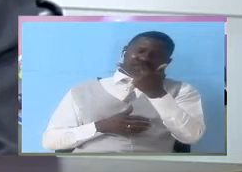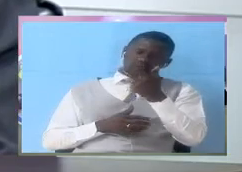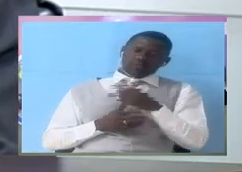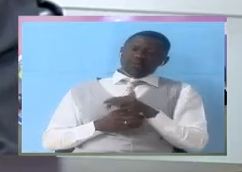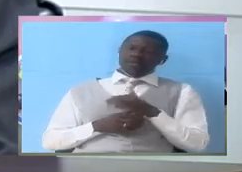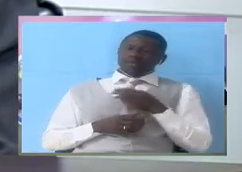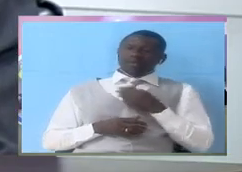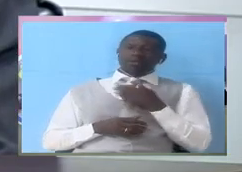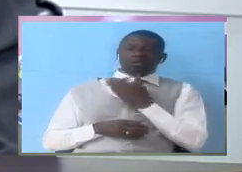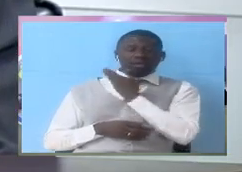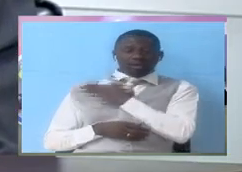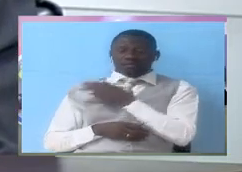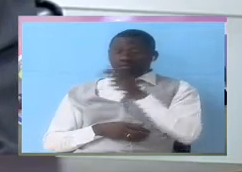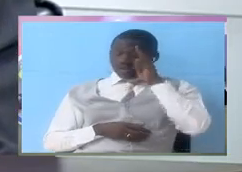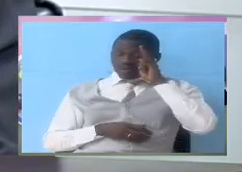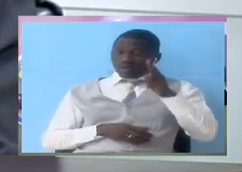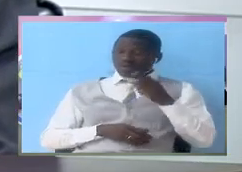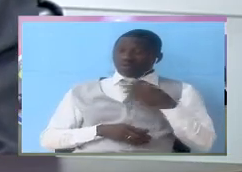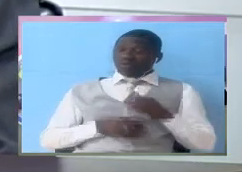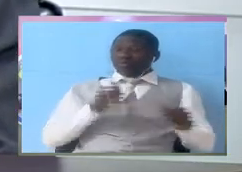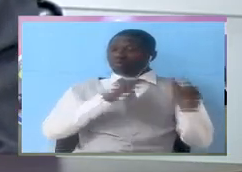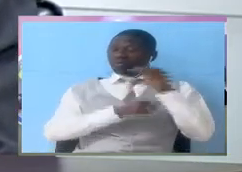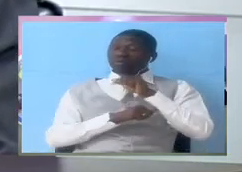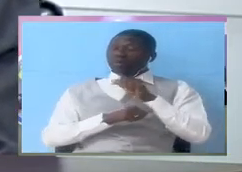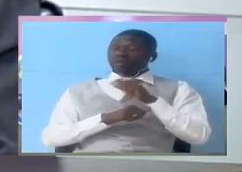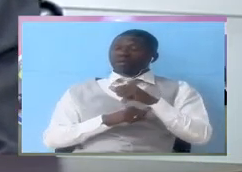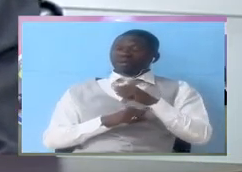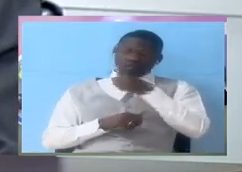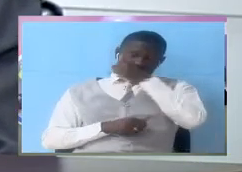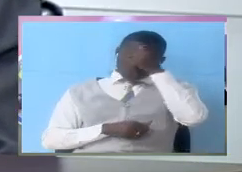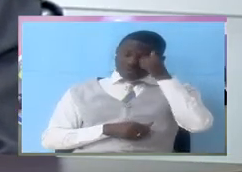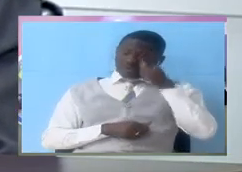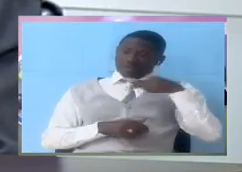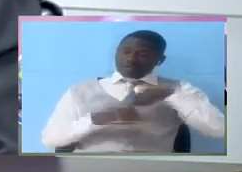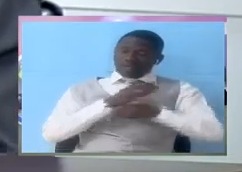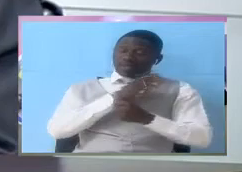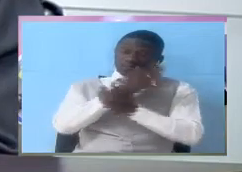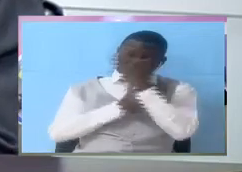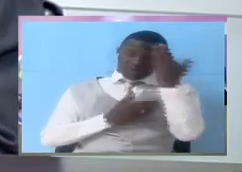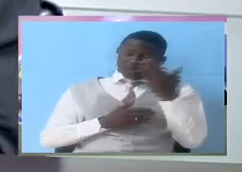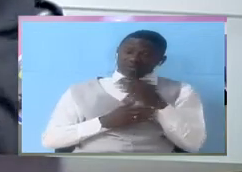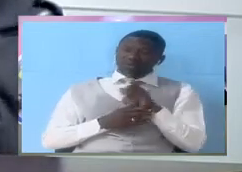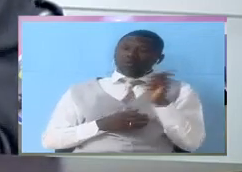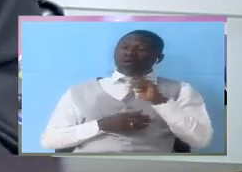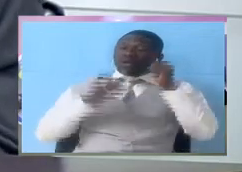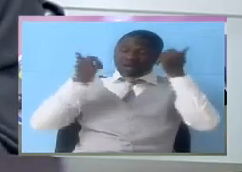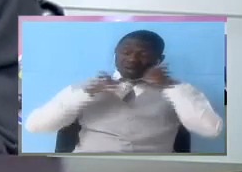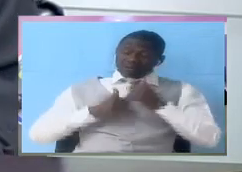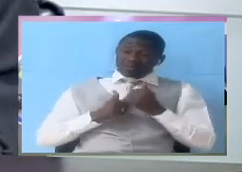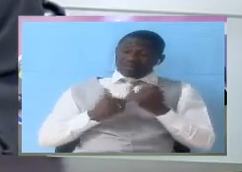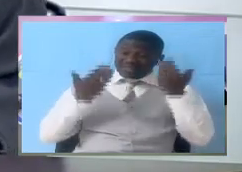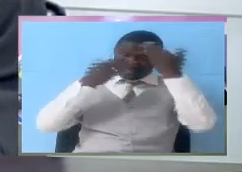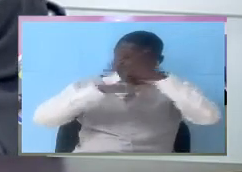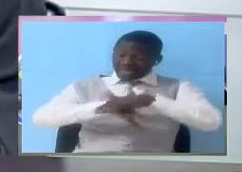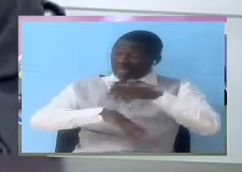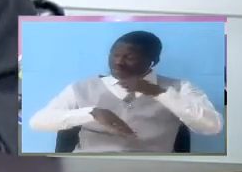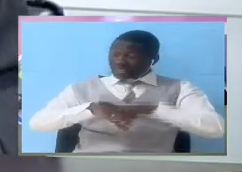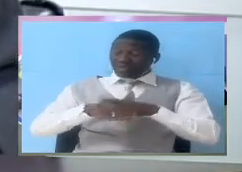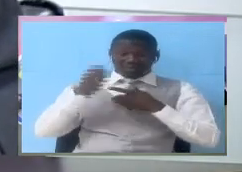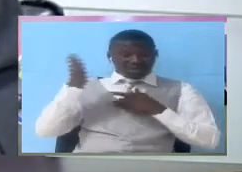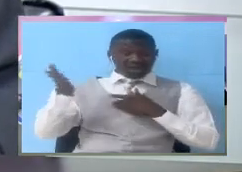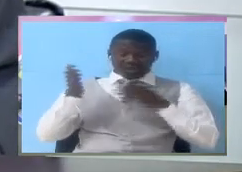morning. Na ko fi itamen ci. What took place there during the night, I did not know until I'm informed in the morning, and I